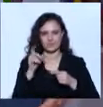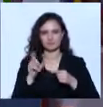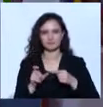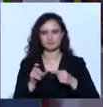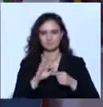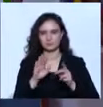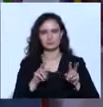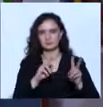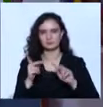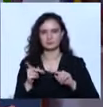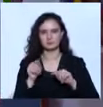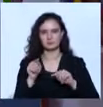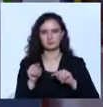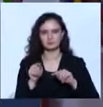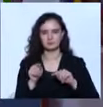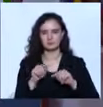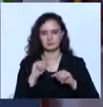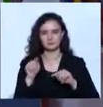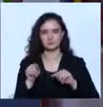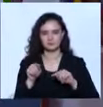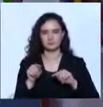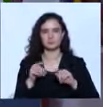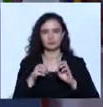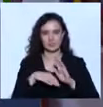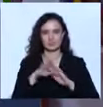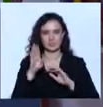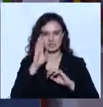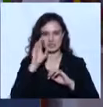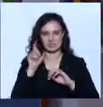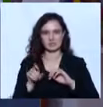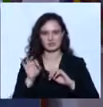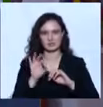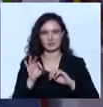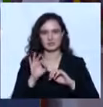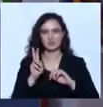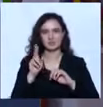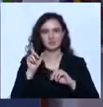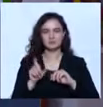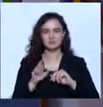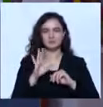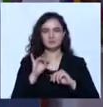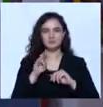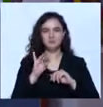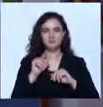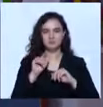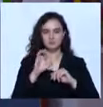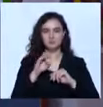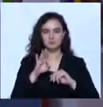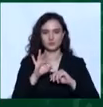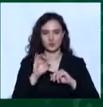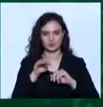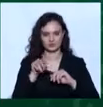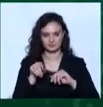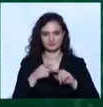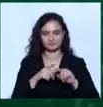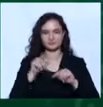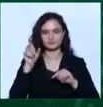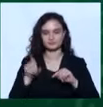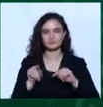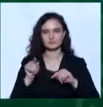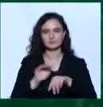let's move on from him and get into a much better man, who is Weedon Scott. Now, he is